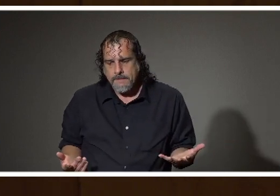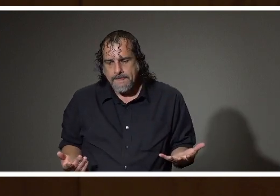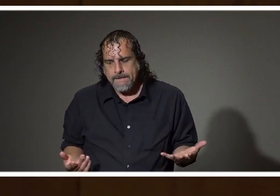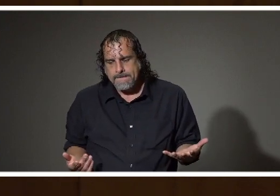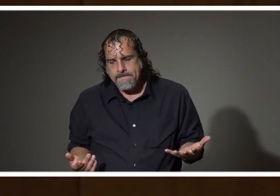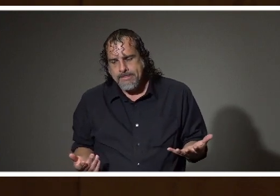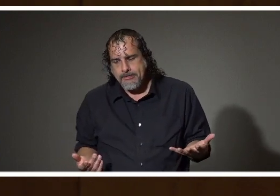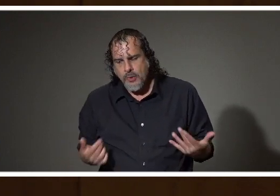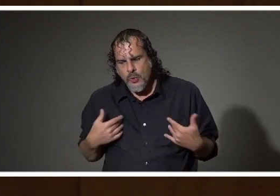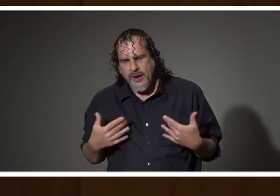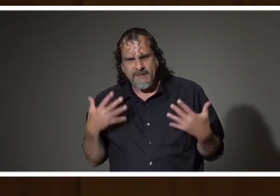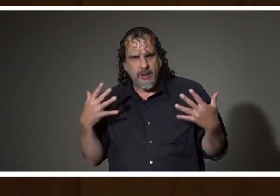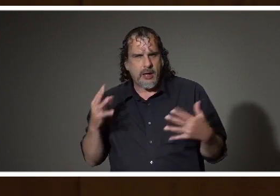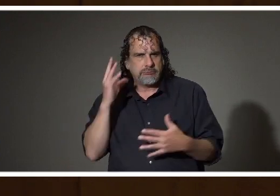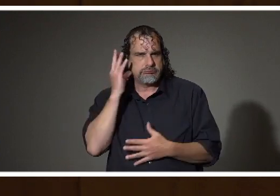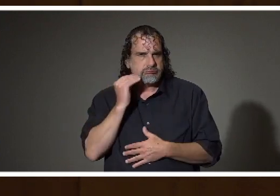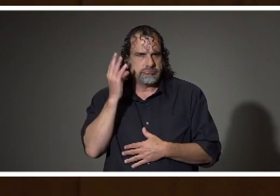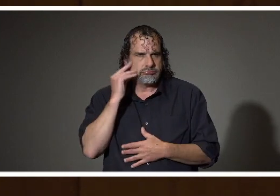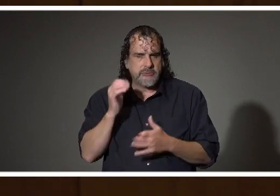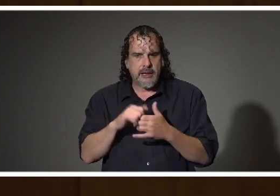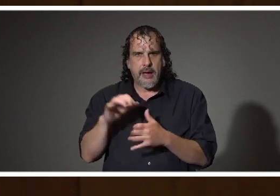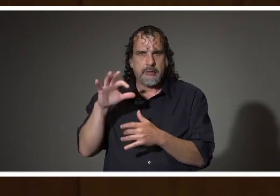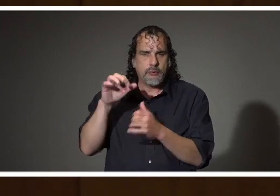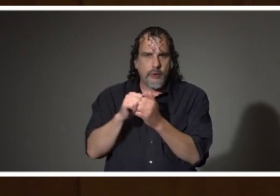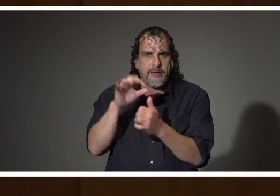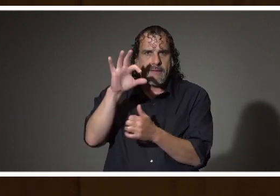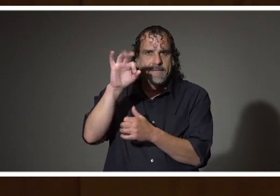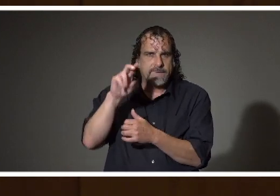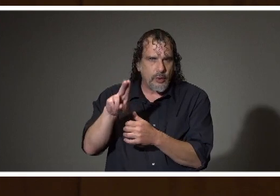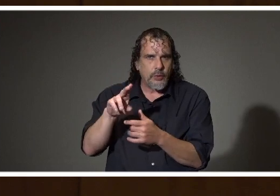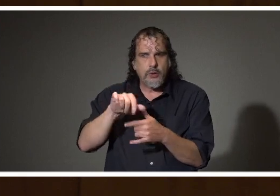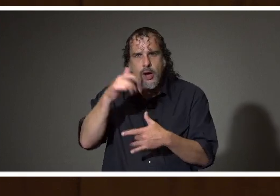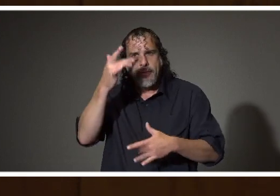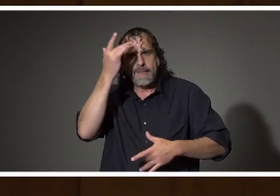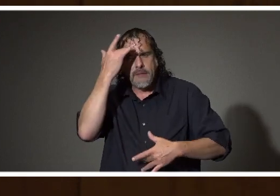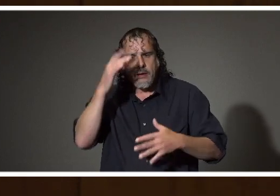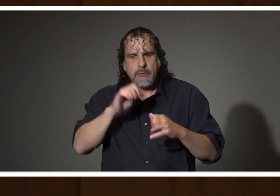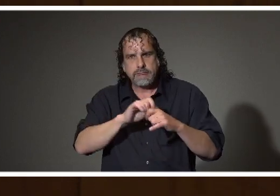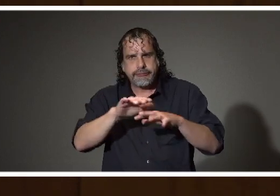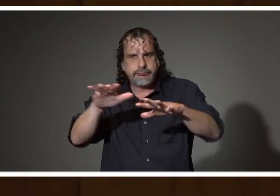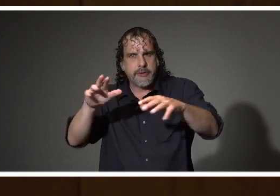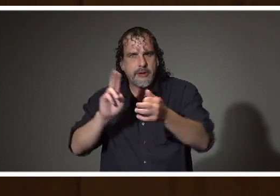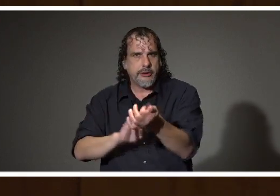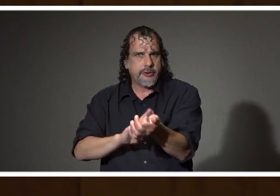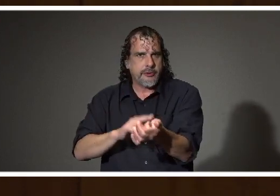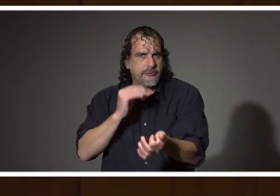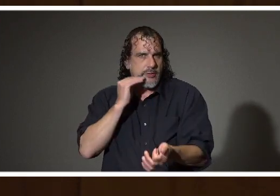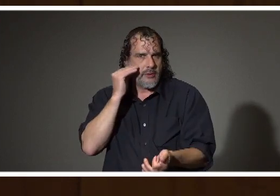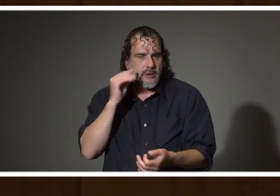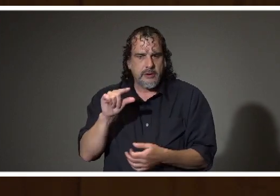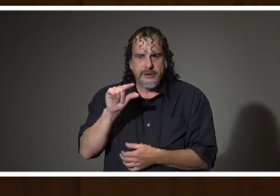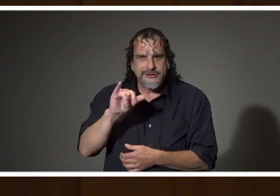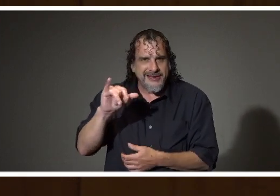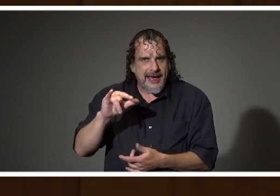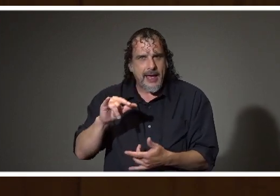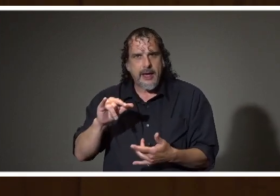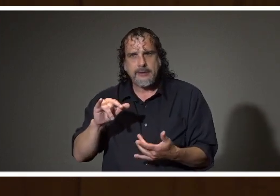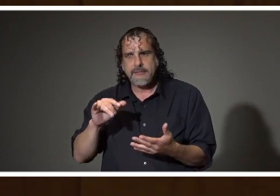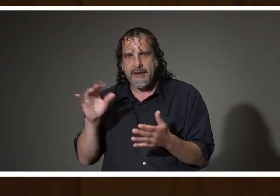lot of familiarity with in regards to flu outbreaks, other viral outbreaks, and GI tract infection